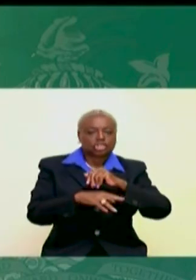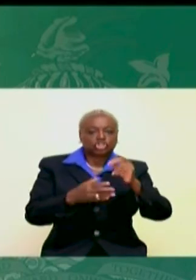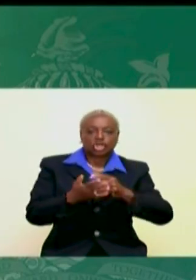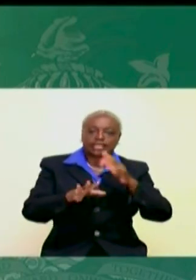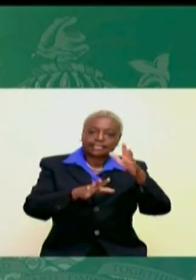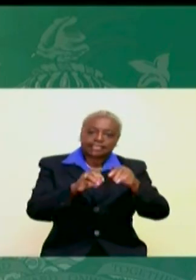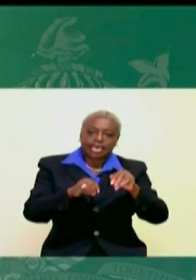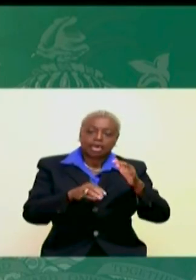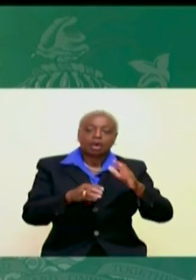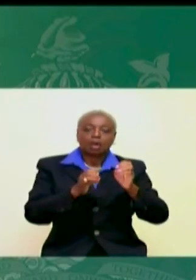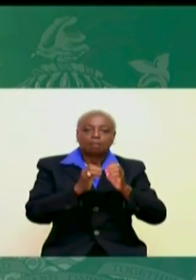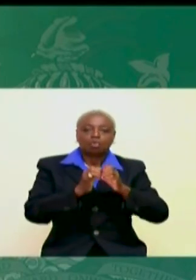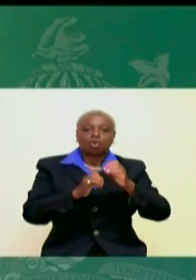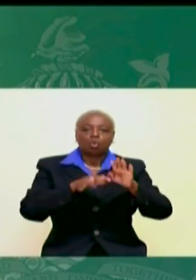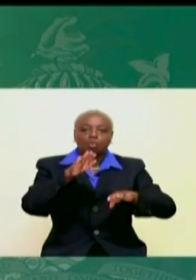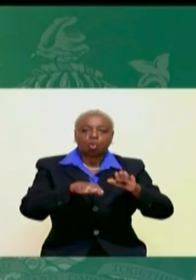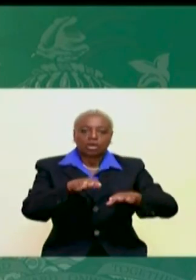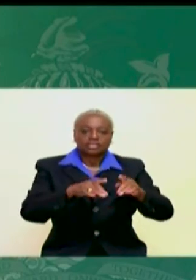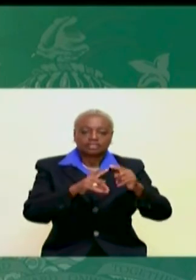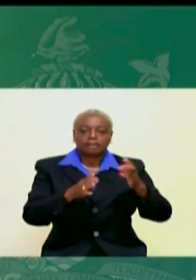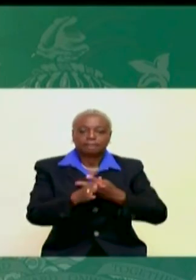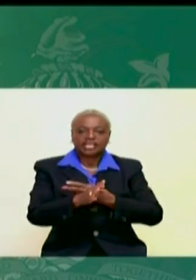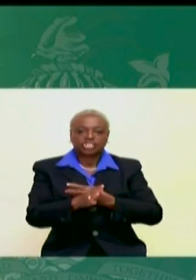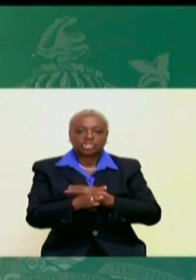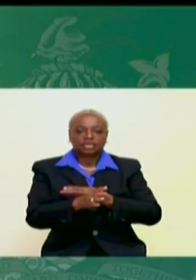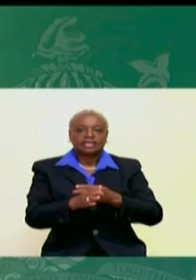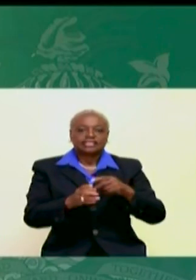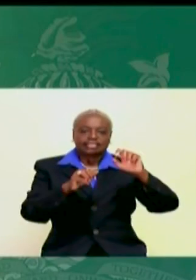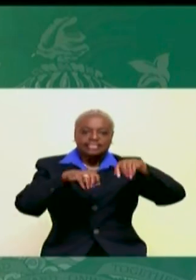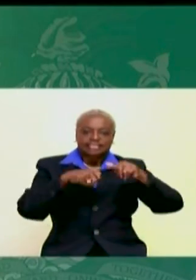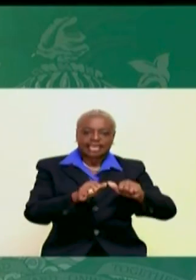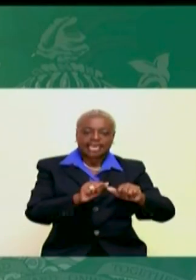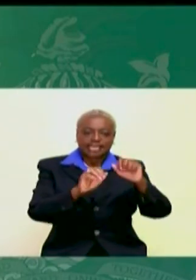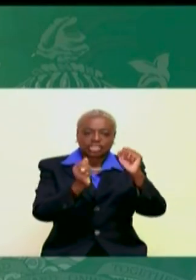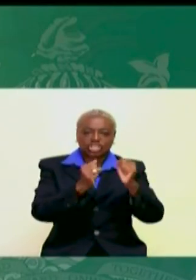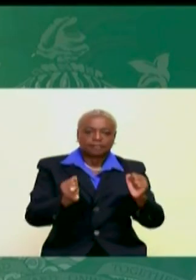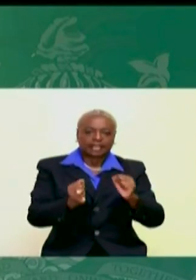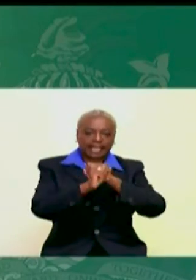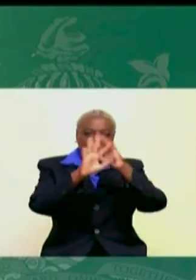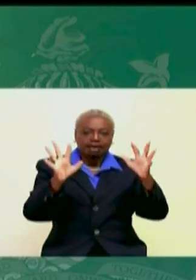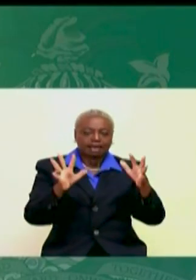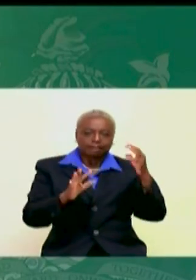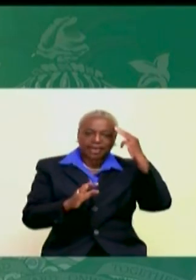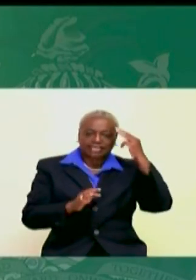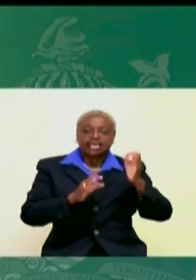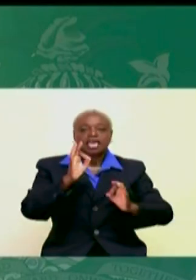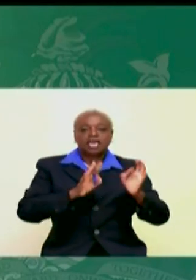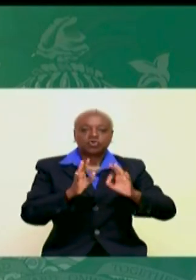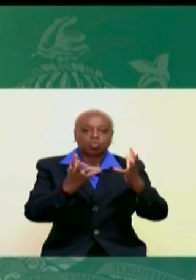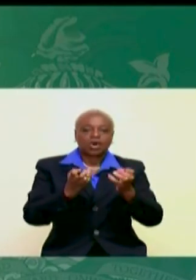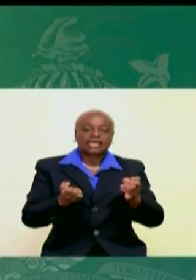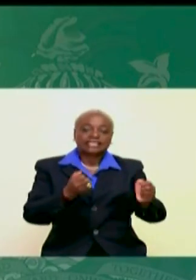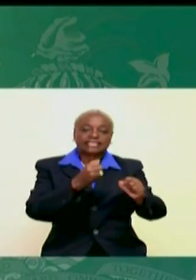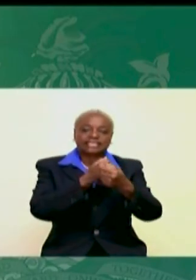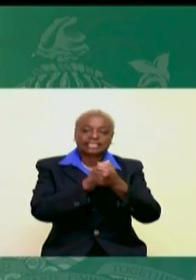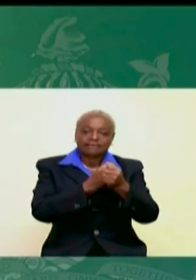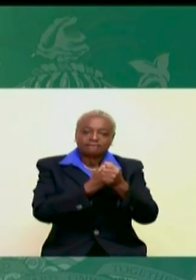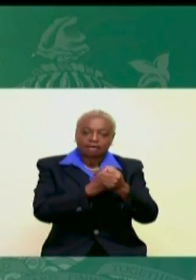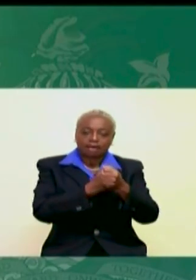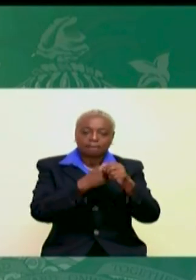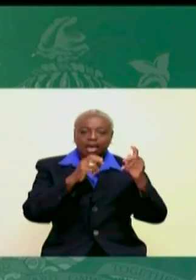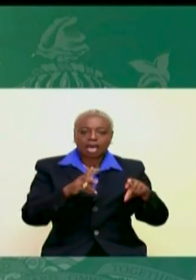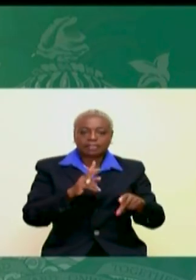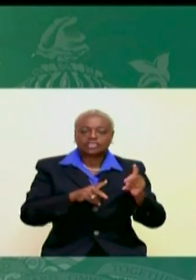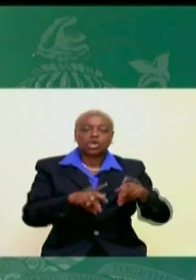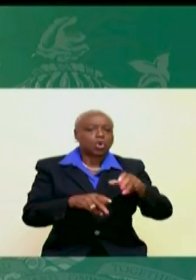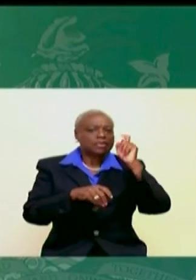stay in shape and clear our minds. If we want a safer Bahamas, we must stop cloaking